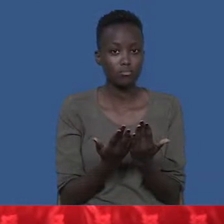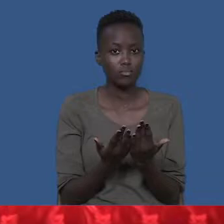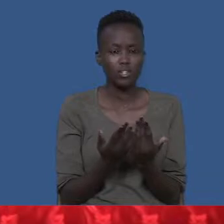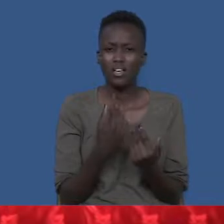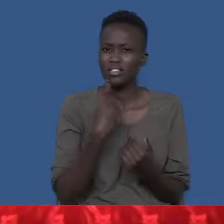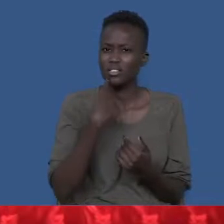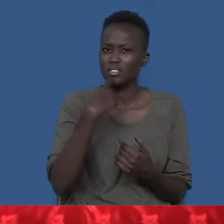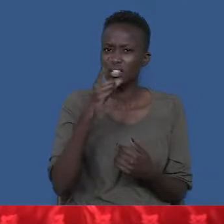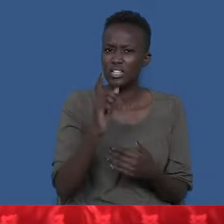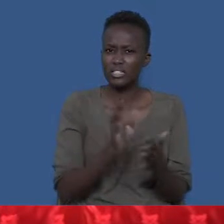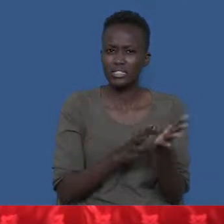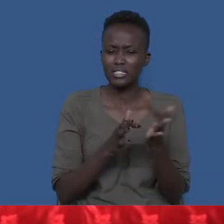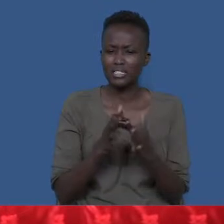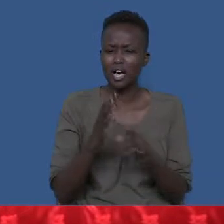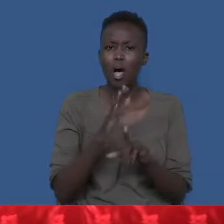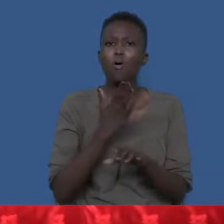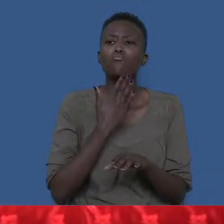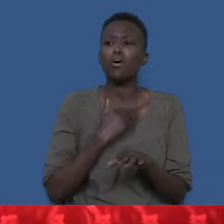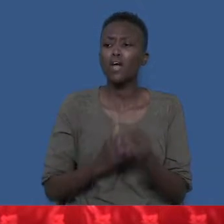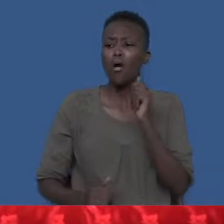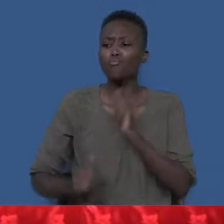say that Jesus wanted to run away.